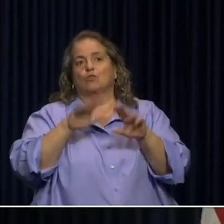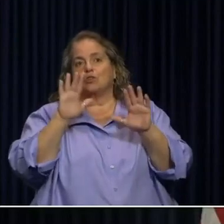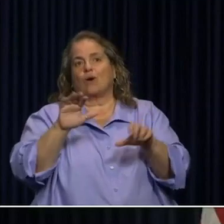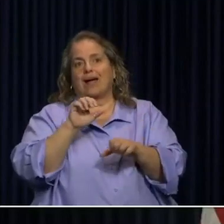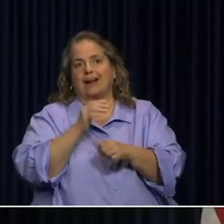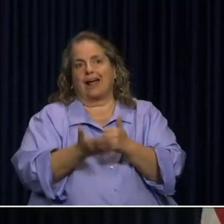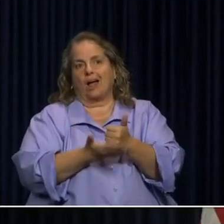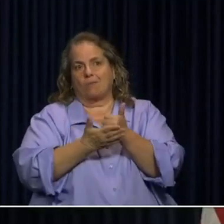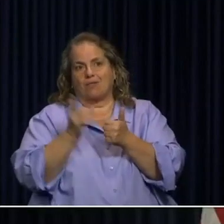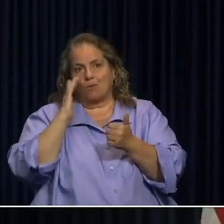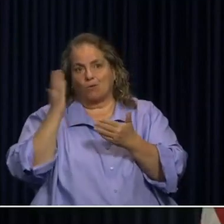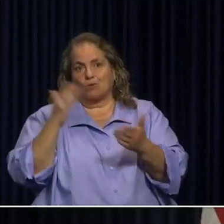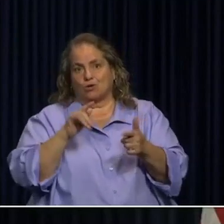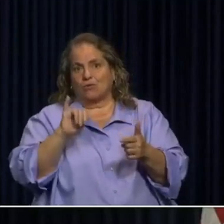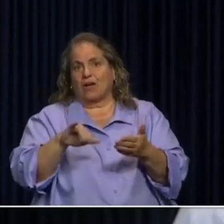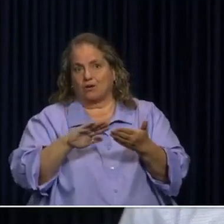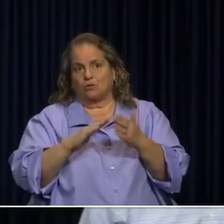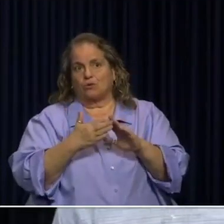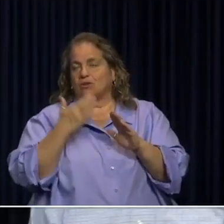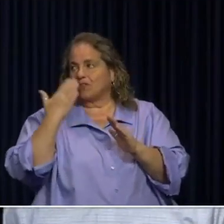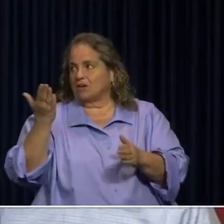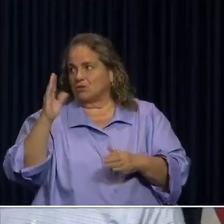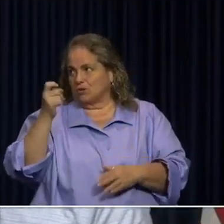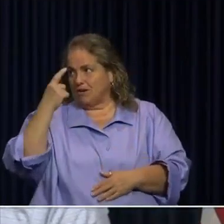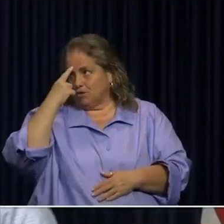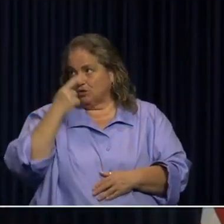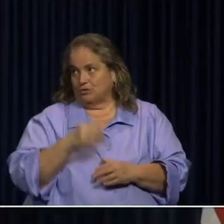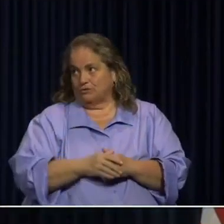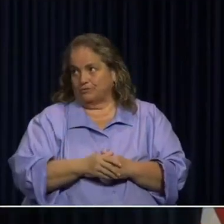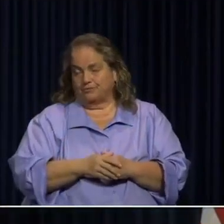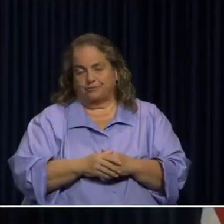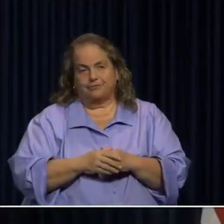they're going to bring to that community. So thank you, Governor. Thank you.